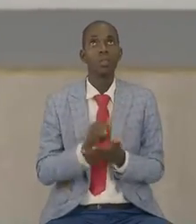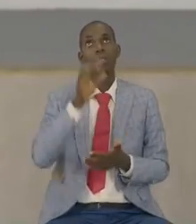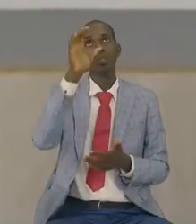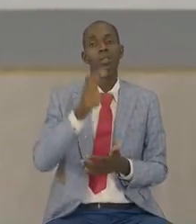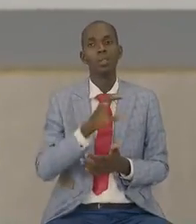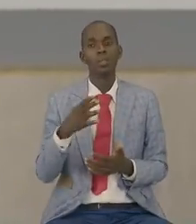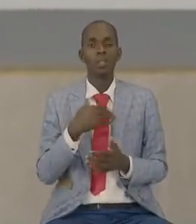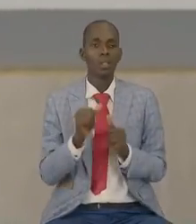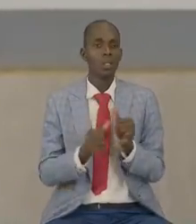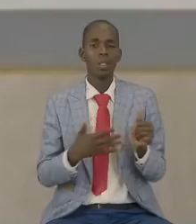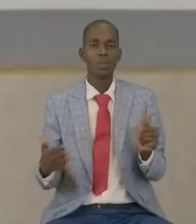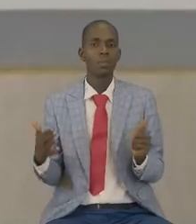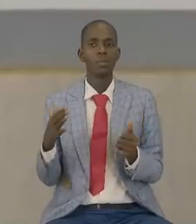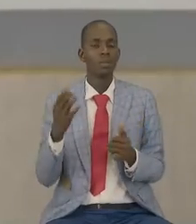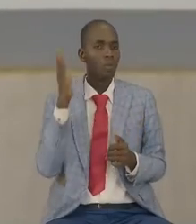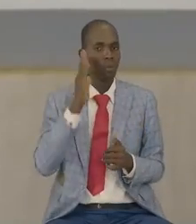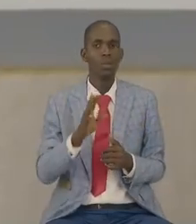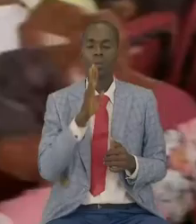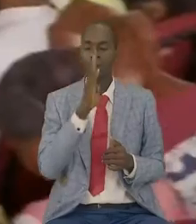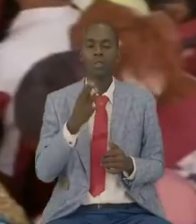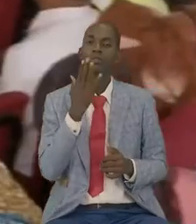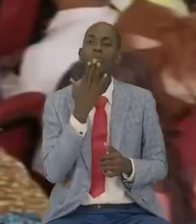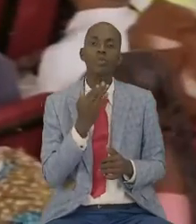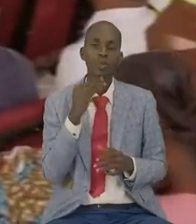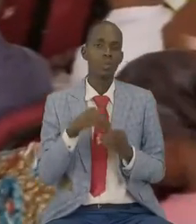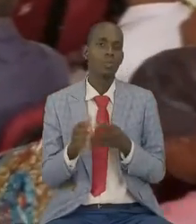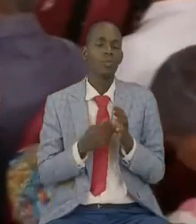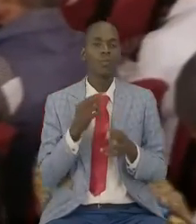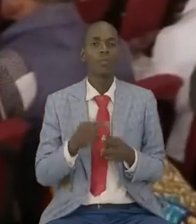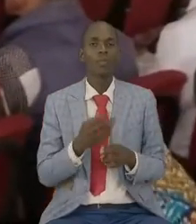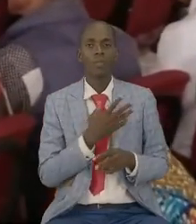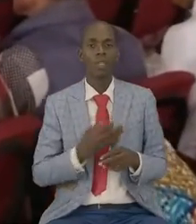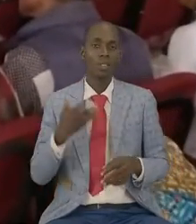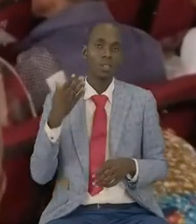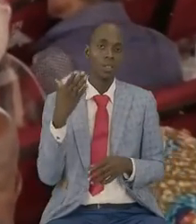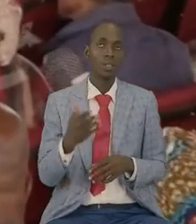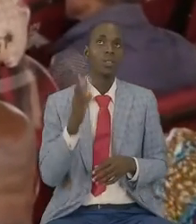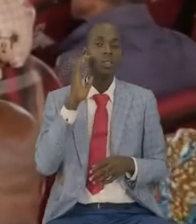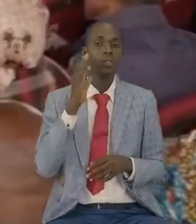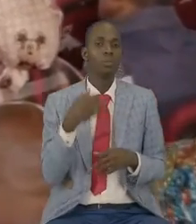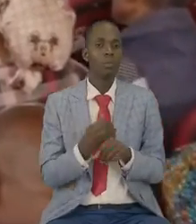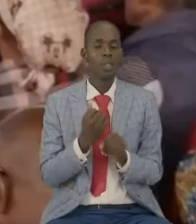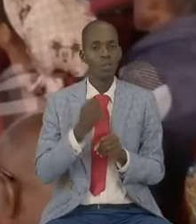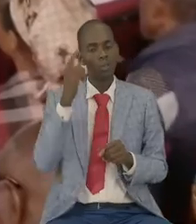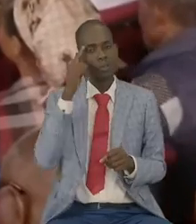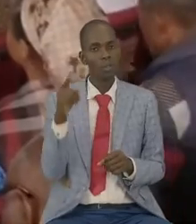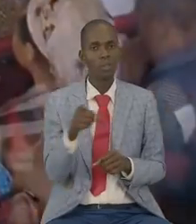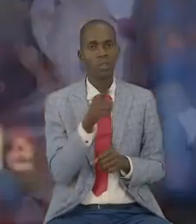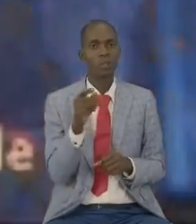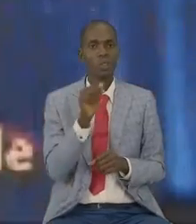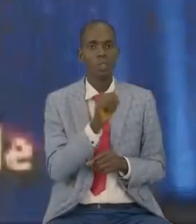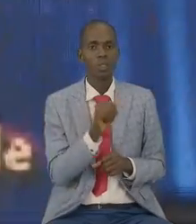and everything will be made sweet. And there he made for them a